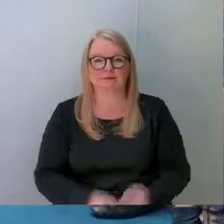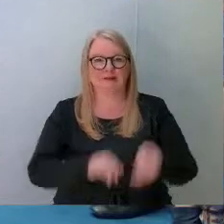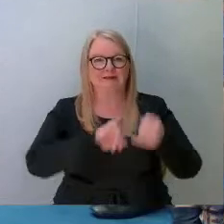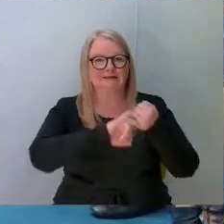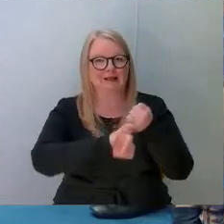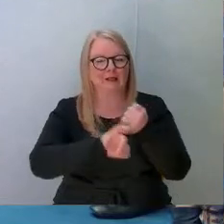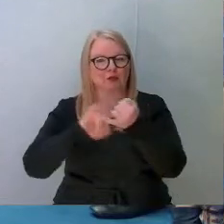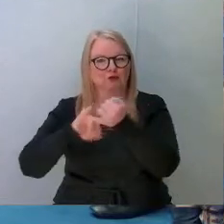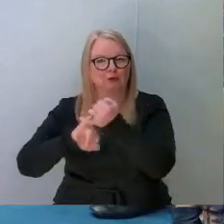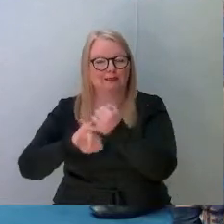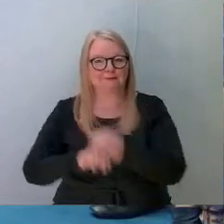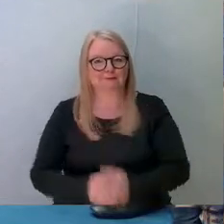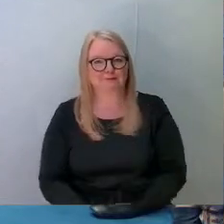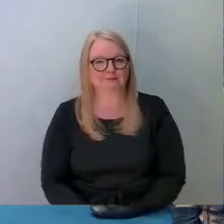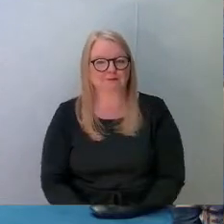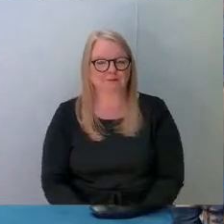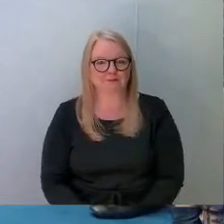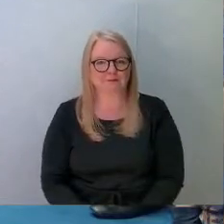Seyale Shirke.